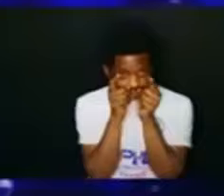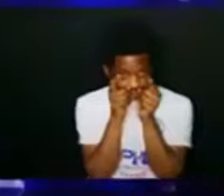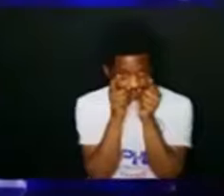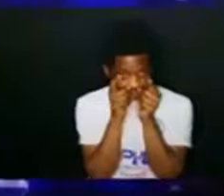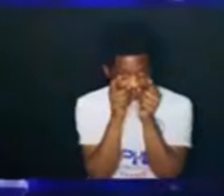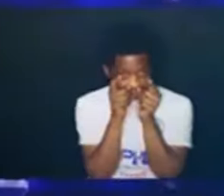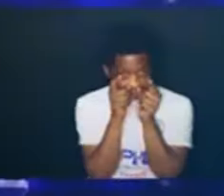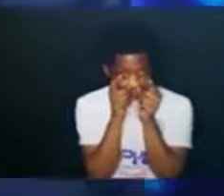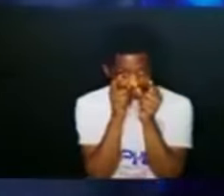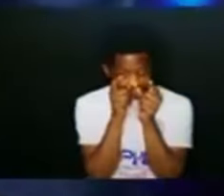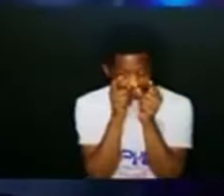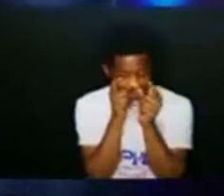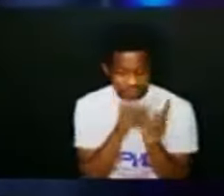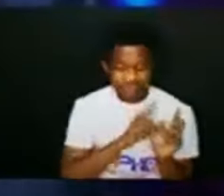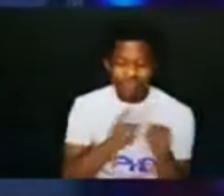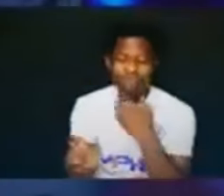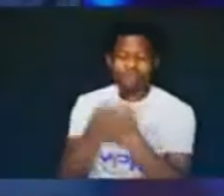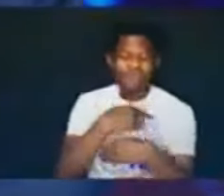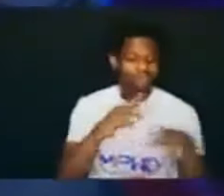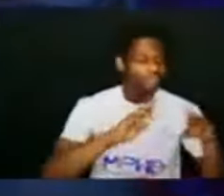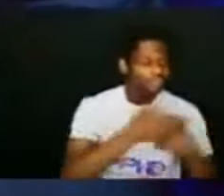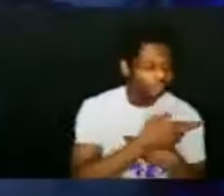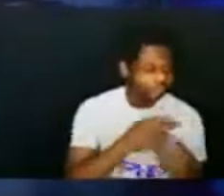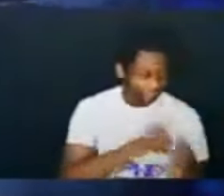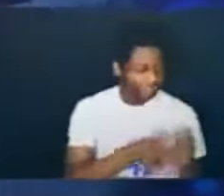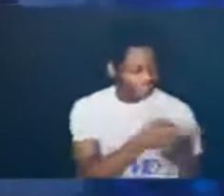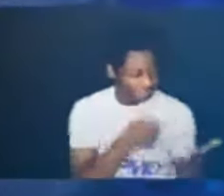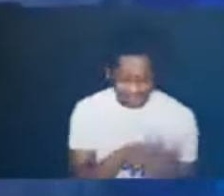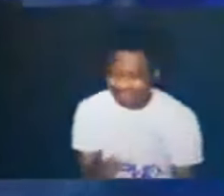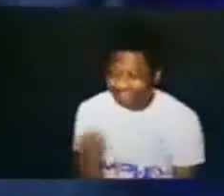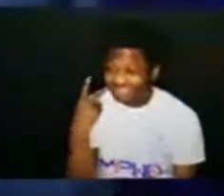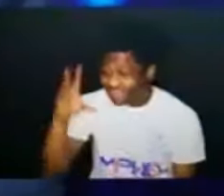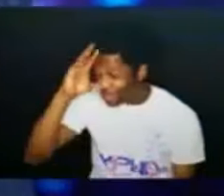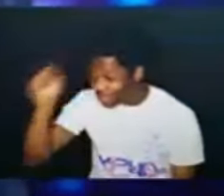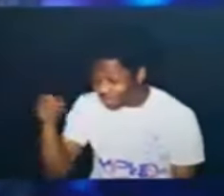did you see what he saw, that young man, the way he was looking at me?